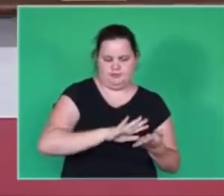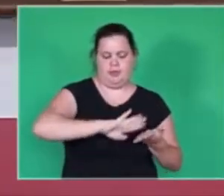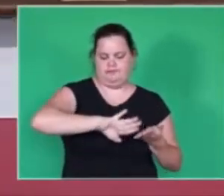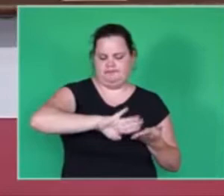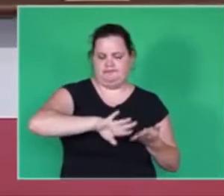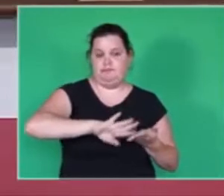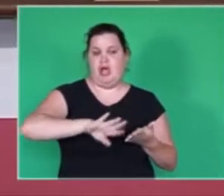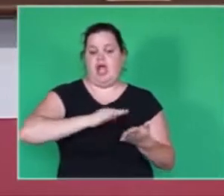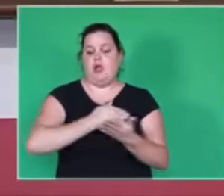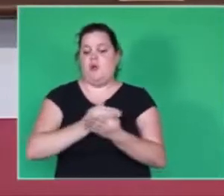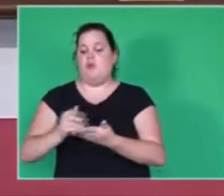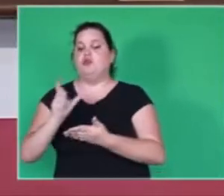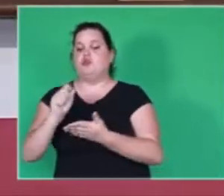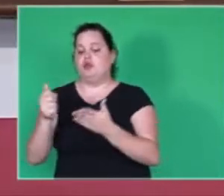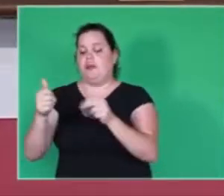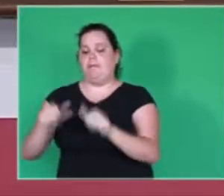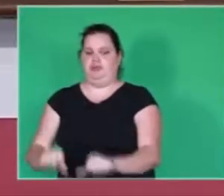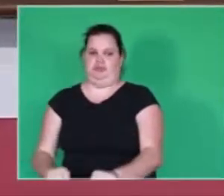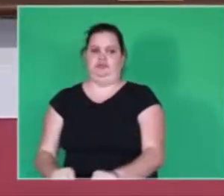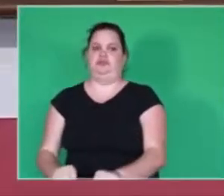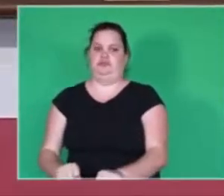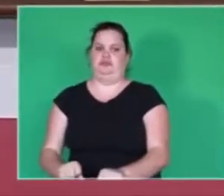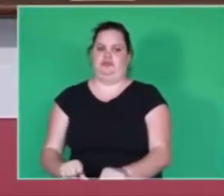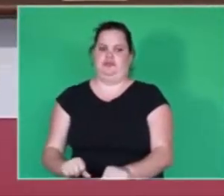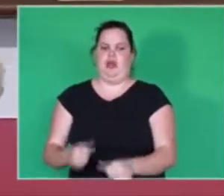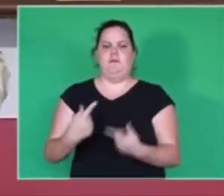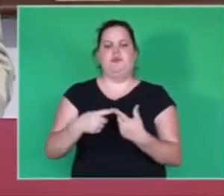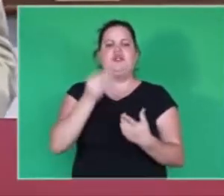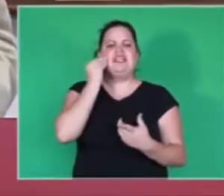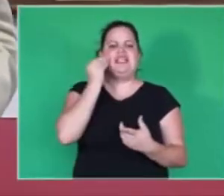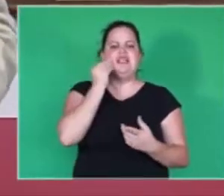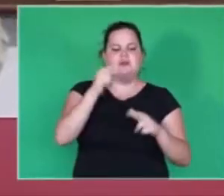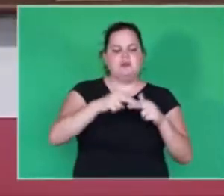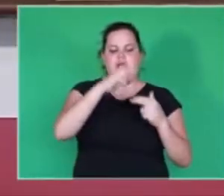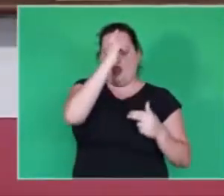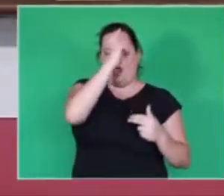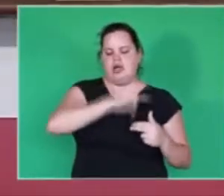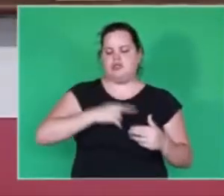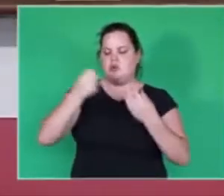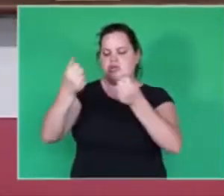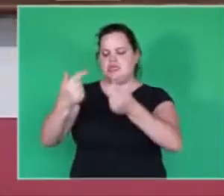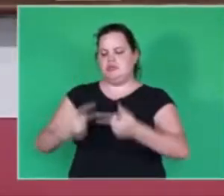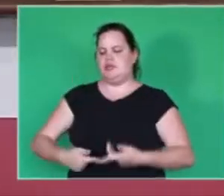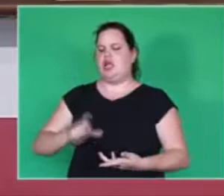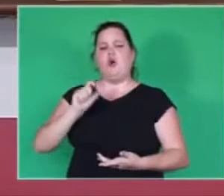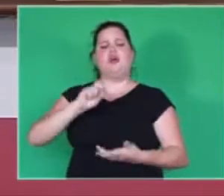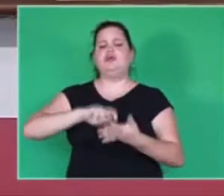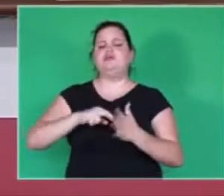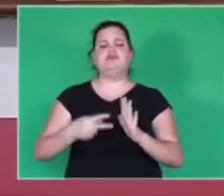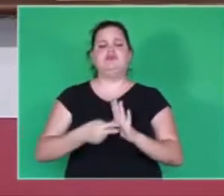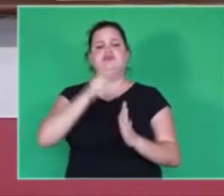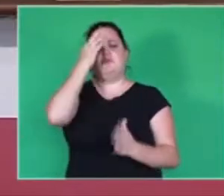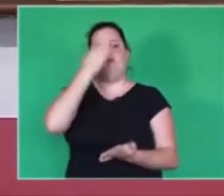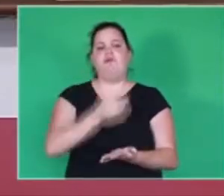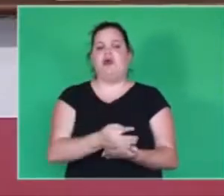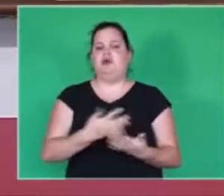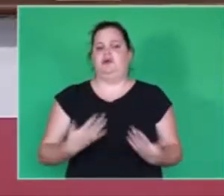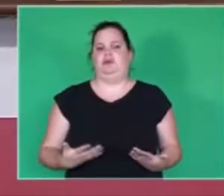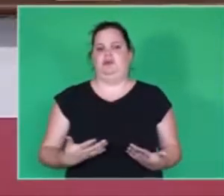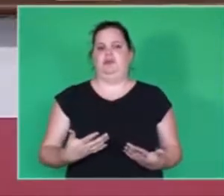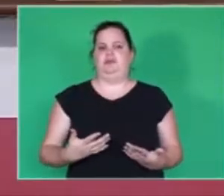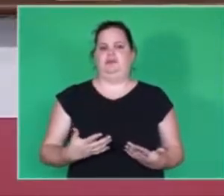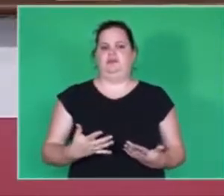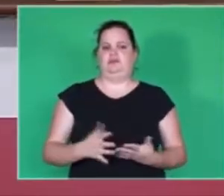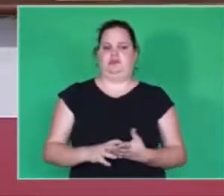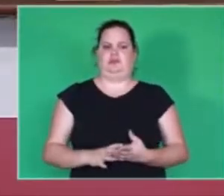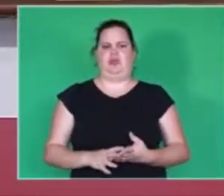the church began to drift. And then there was a group that explained what faith was. In